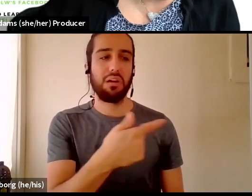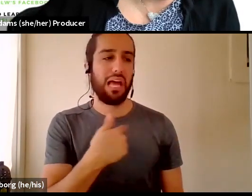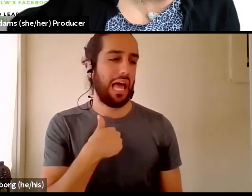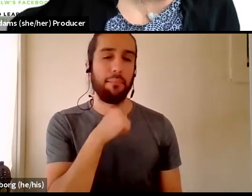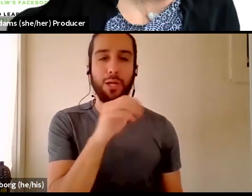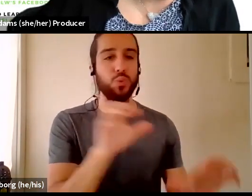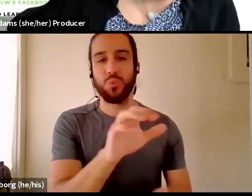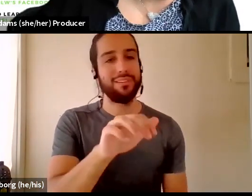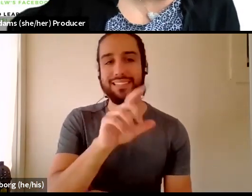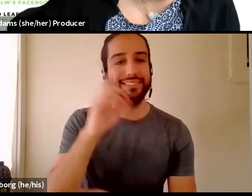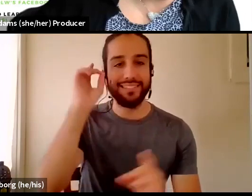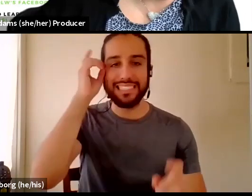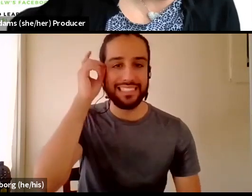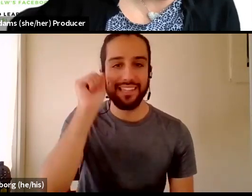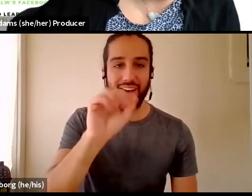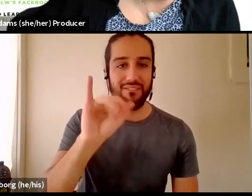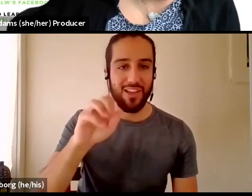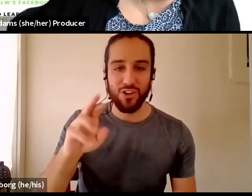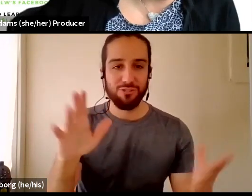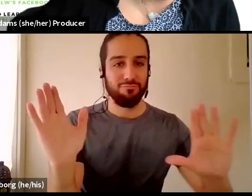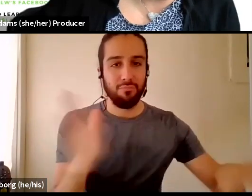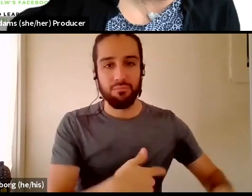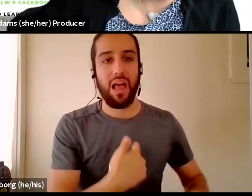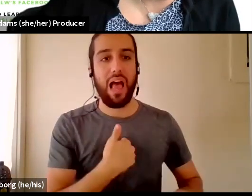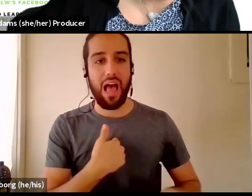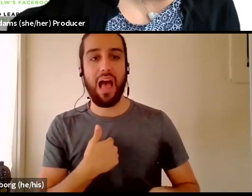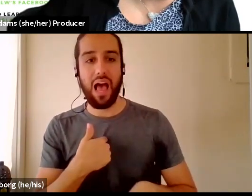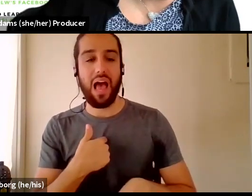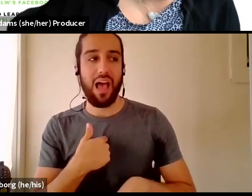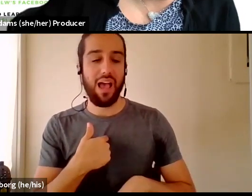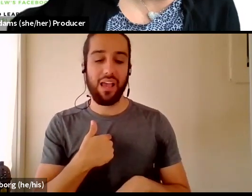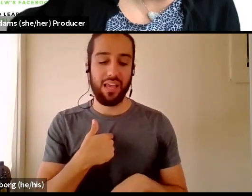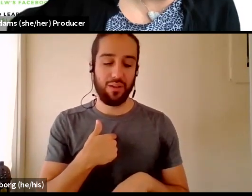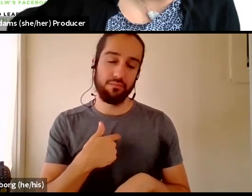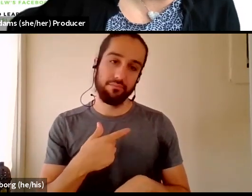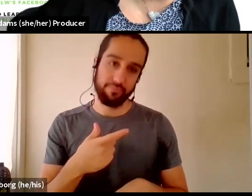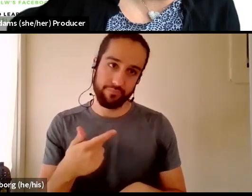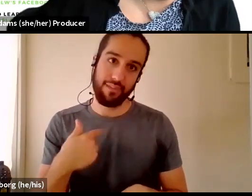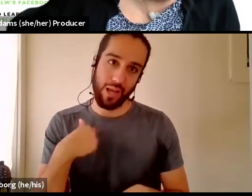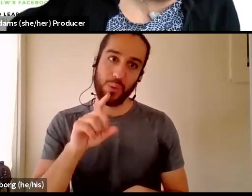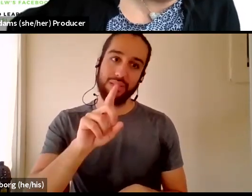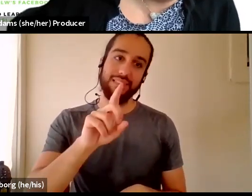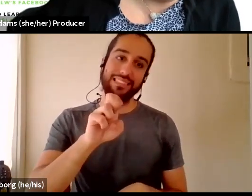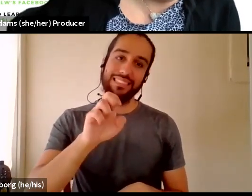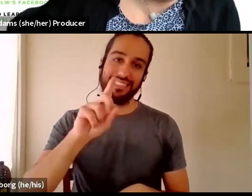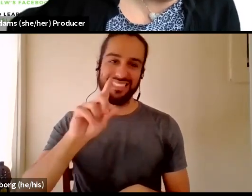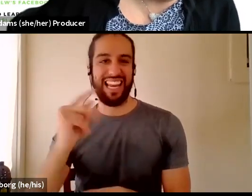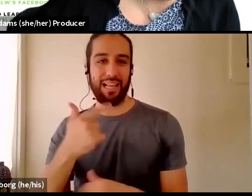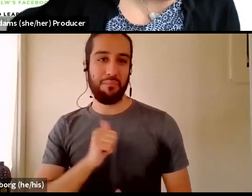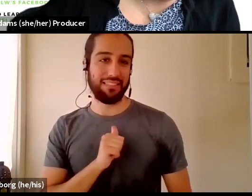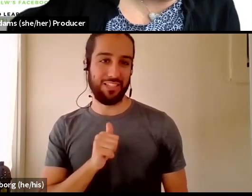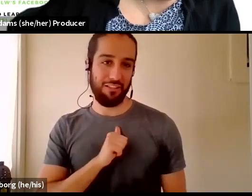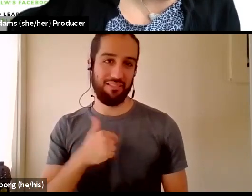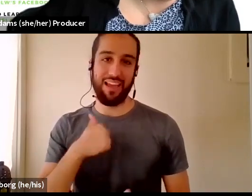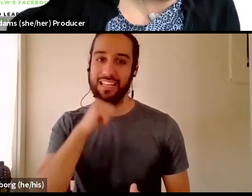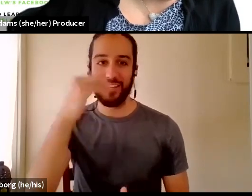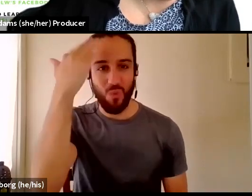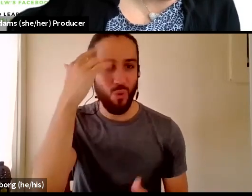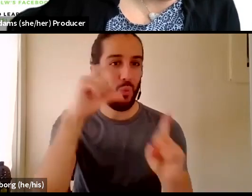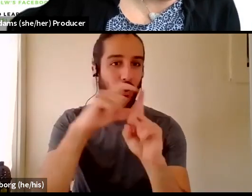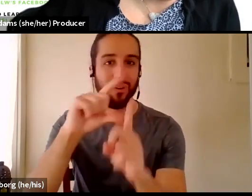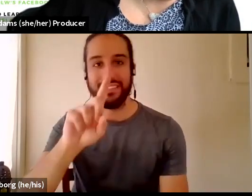create something. So, I mean, I'm totally dating myself, but this was at the time before I knew the word devised. You know, I didn't, there was